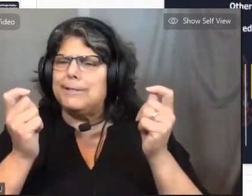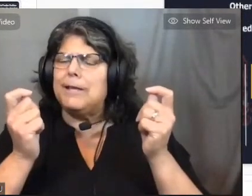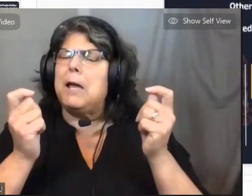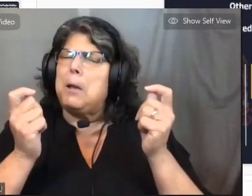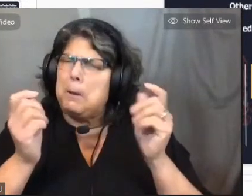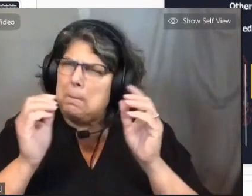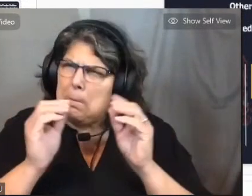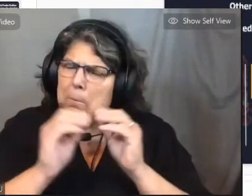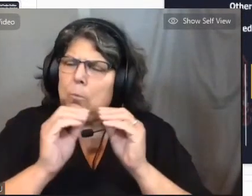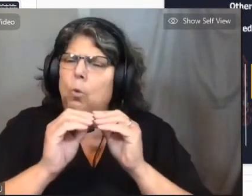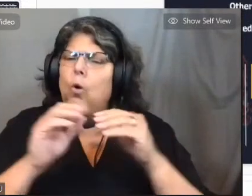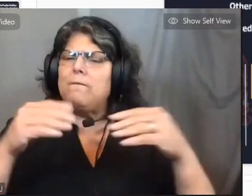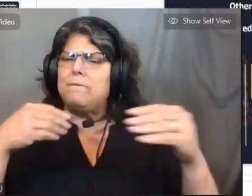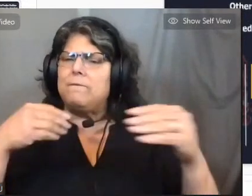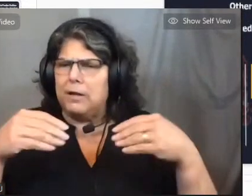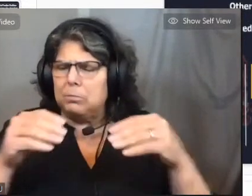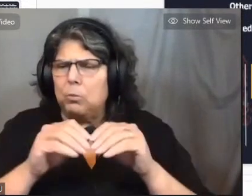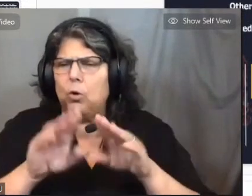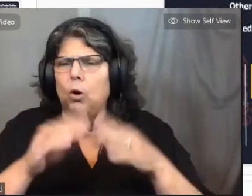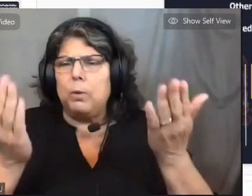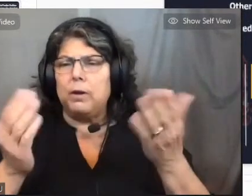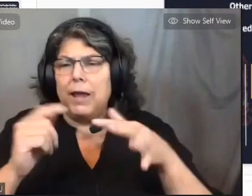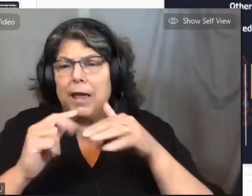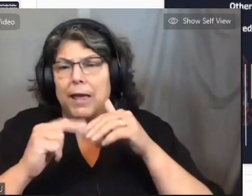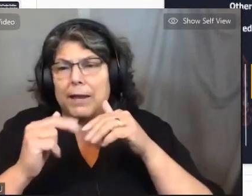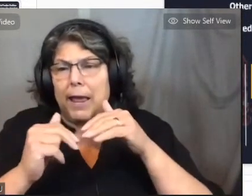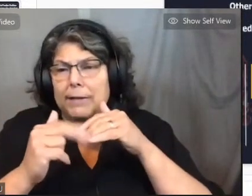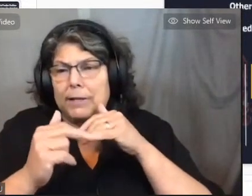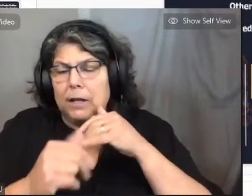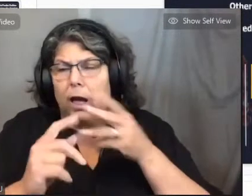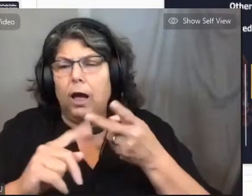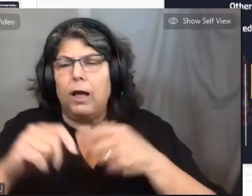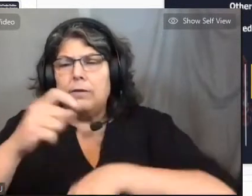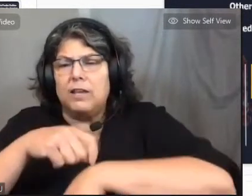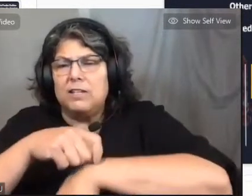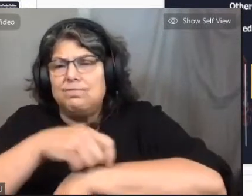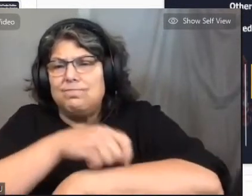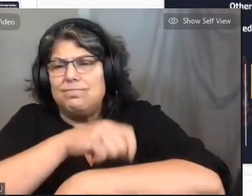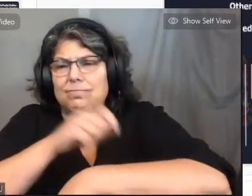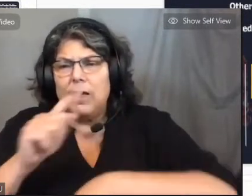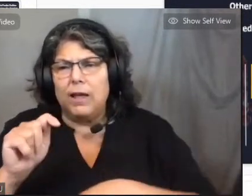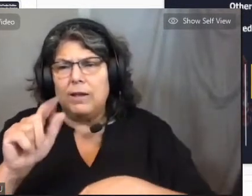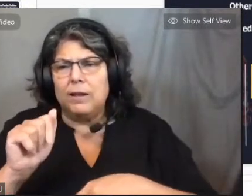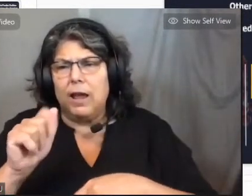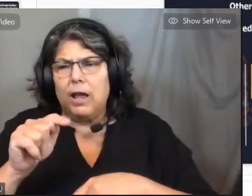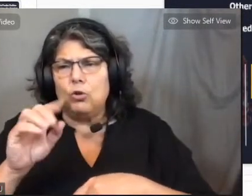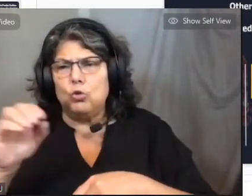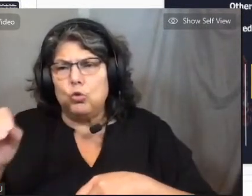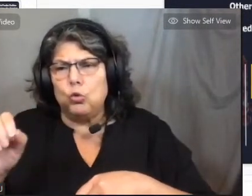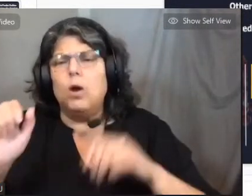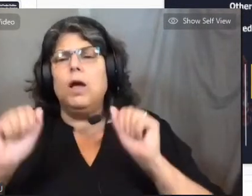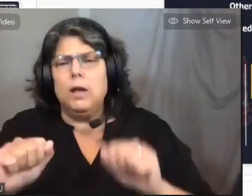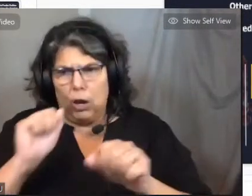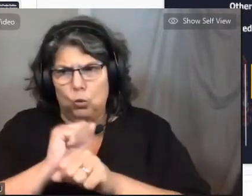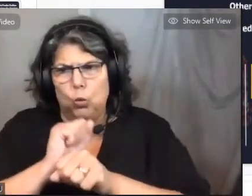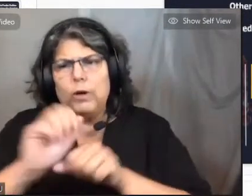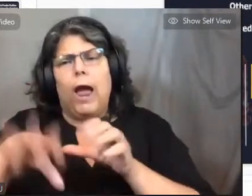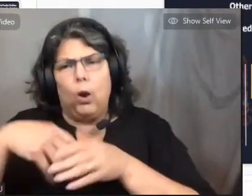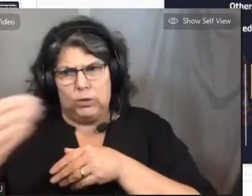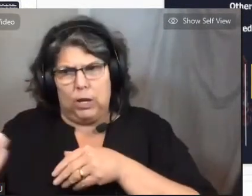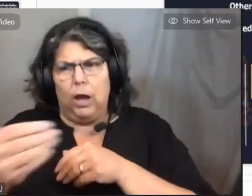little bit. Nail salons and tattoos can open outside, and we are actually